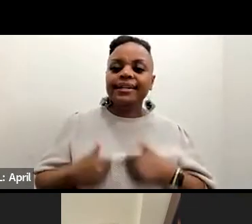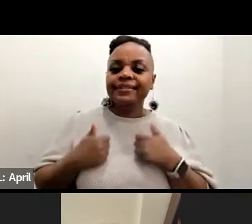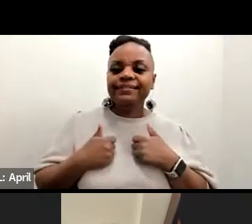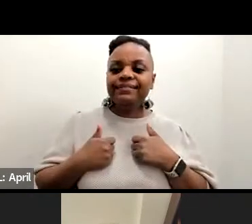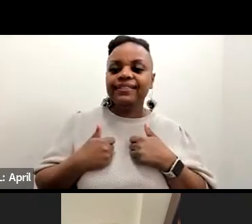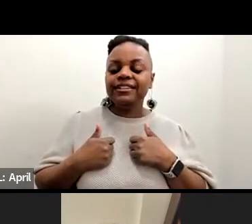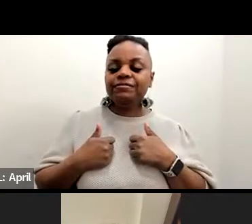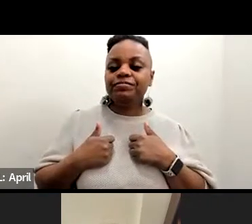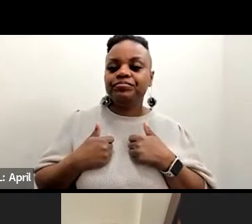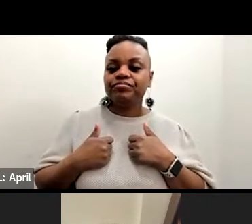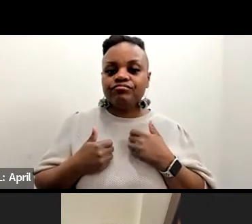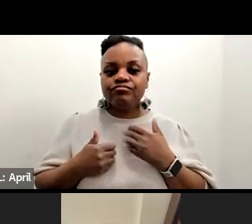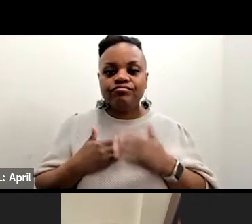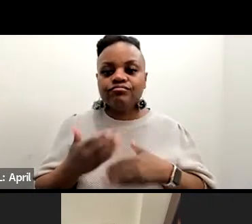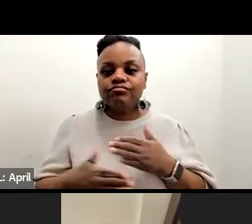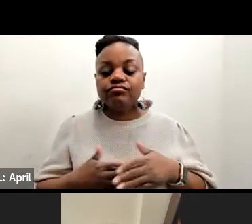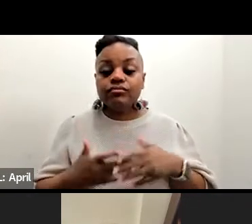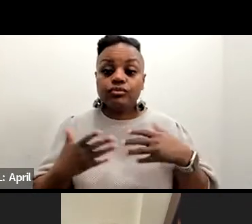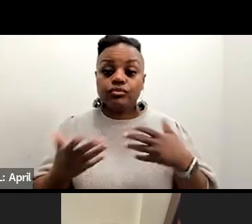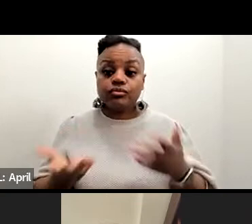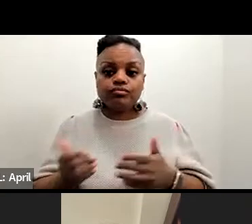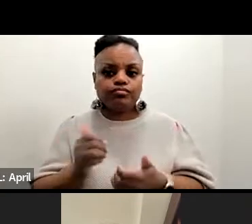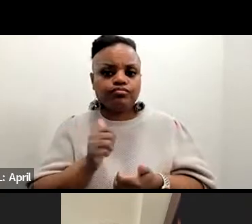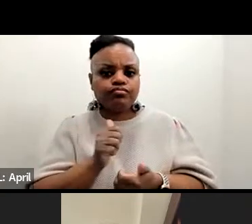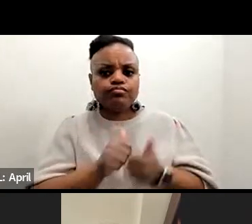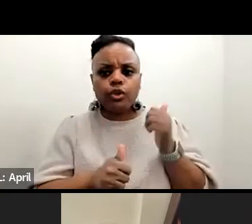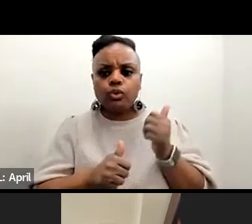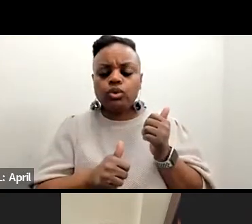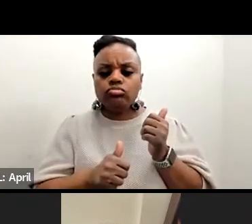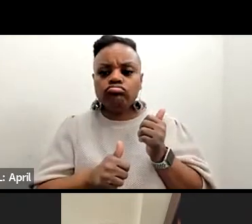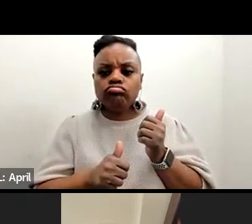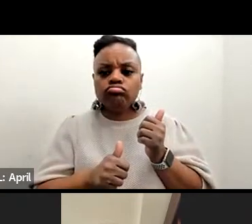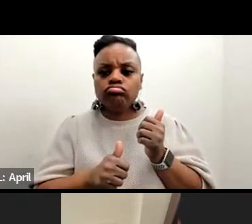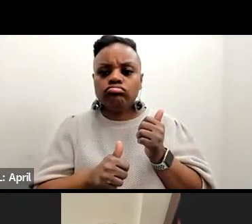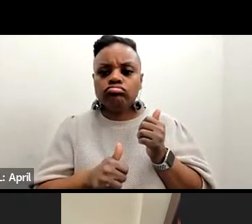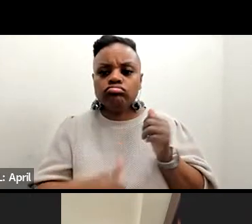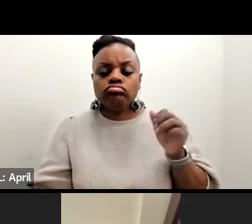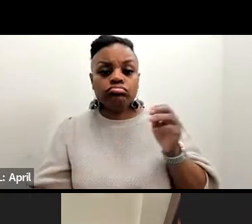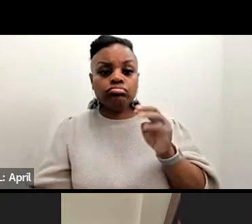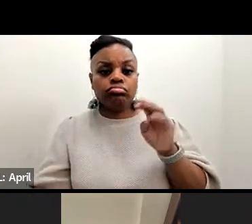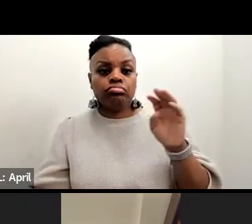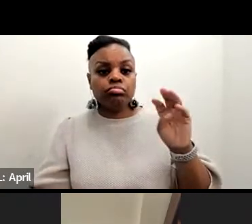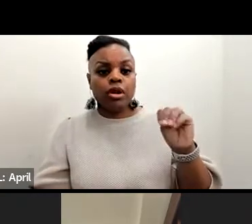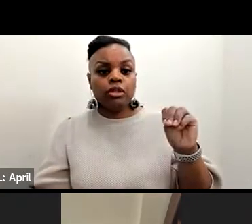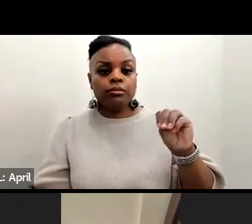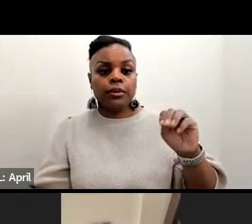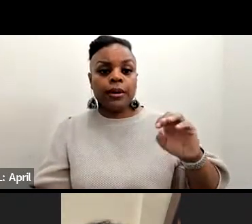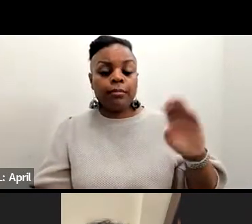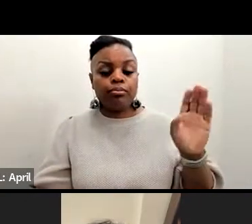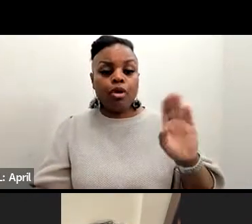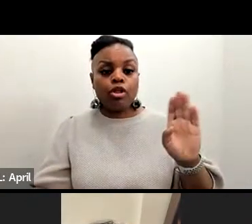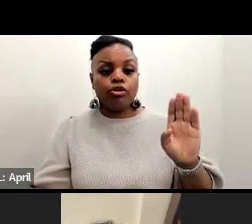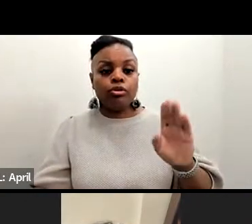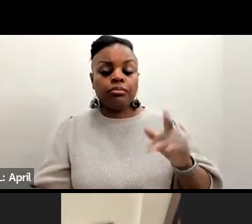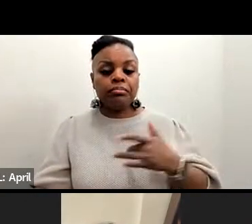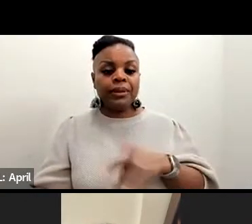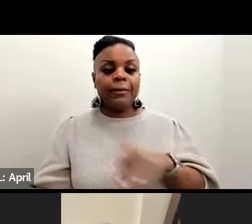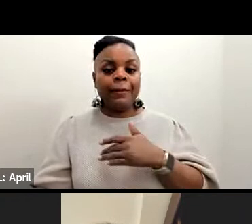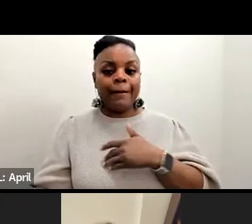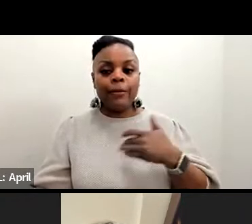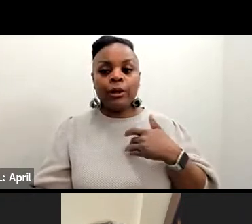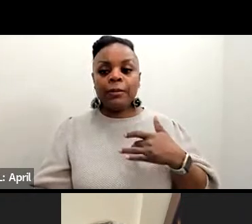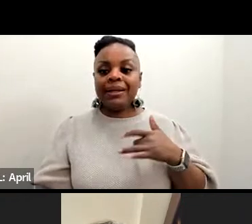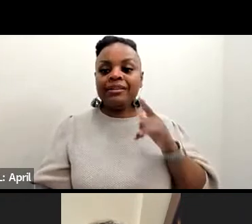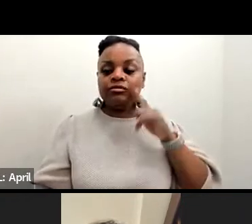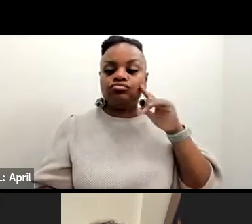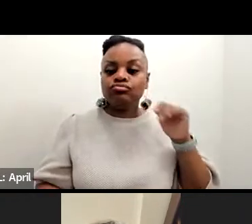for many, I have to say, of the Muslim Brotherhood members, the organization provided, again, a social incubator. They didn't know